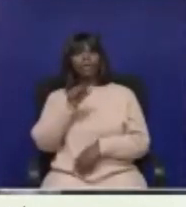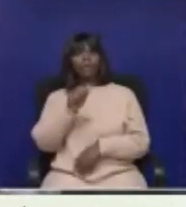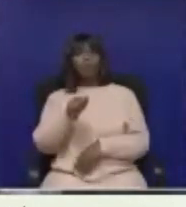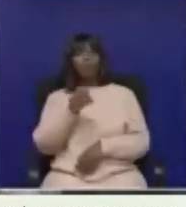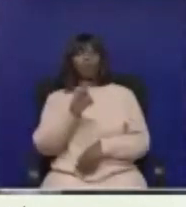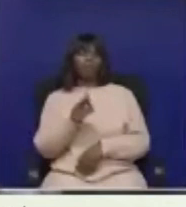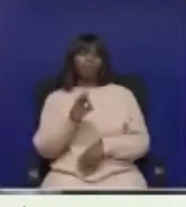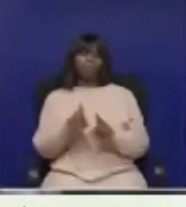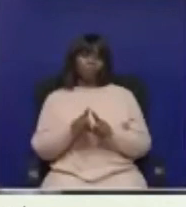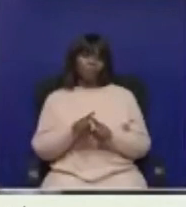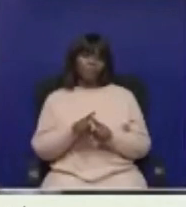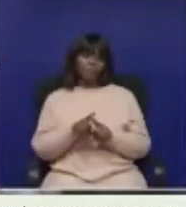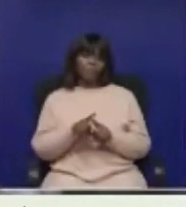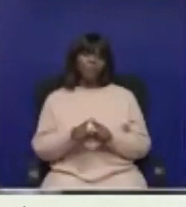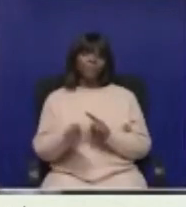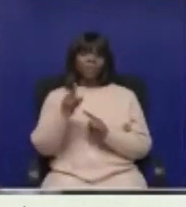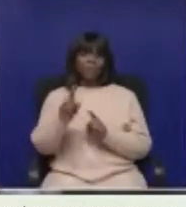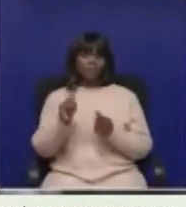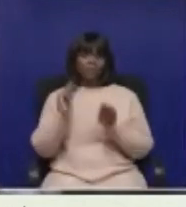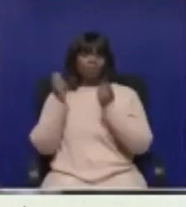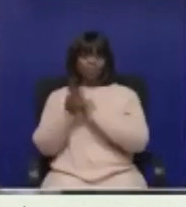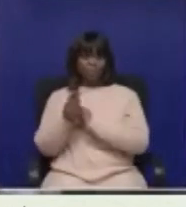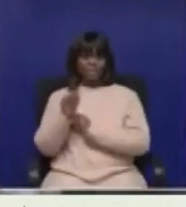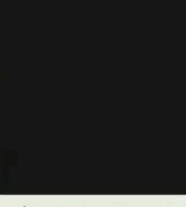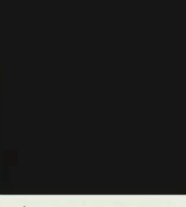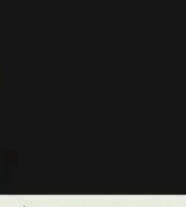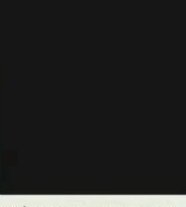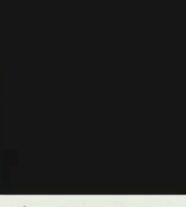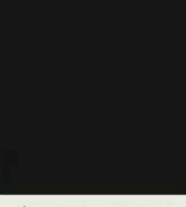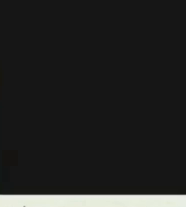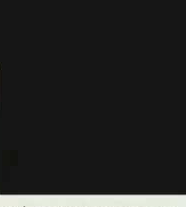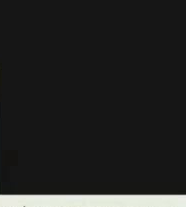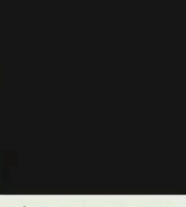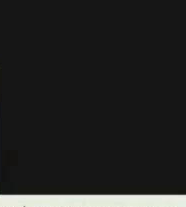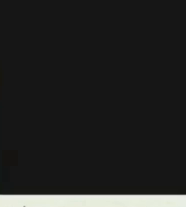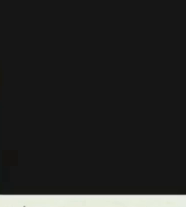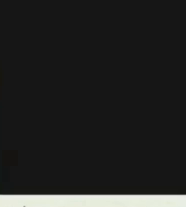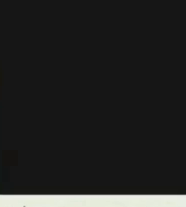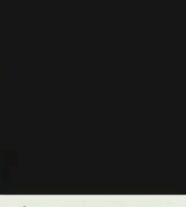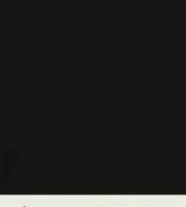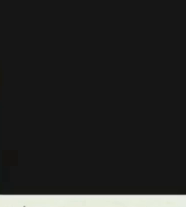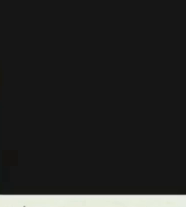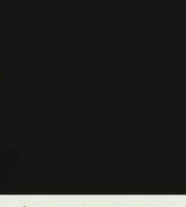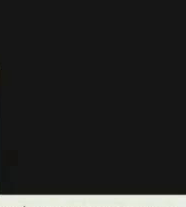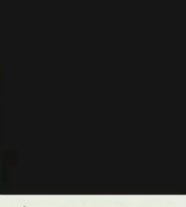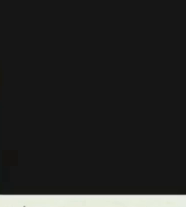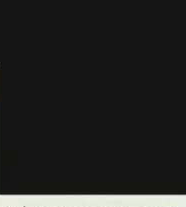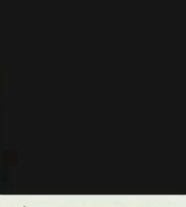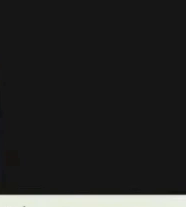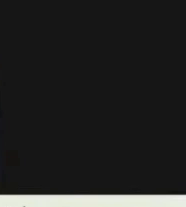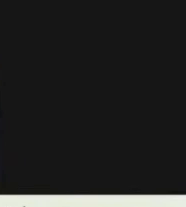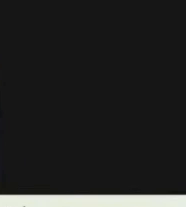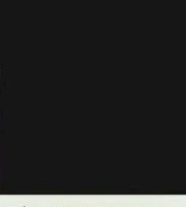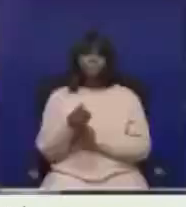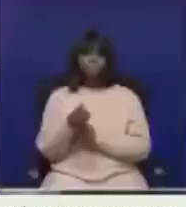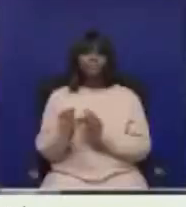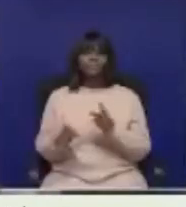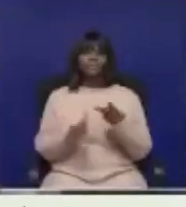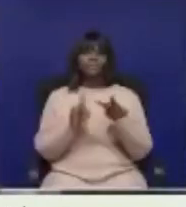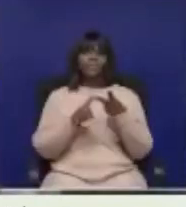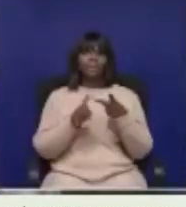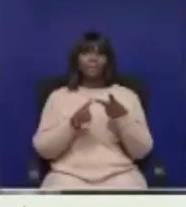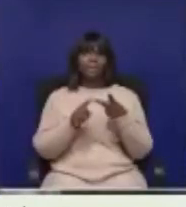In the absence of that reform, you're not going to do that. Secondly, on its